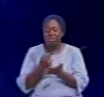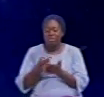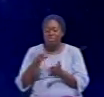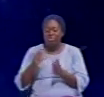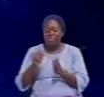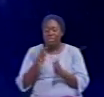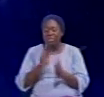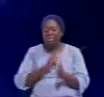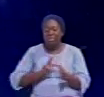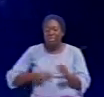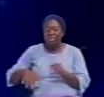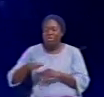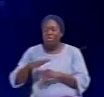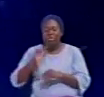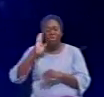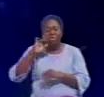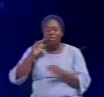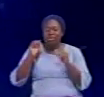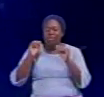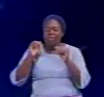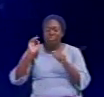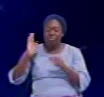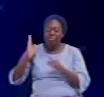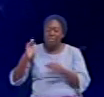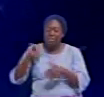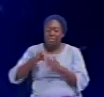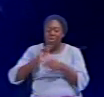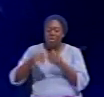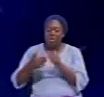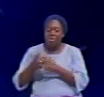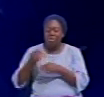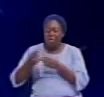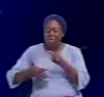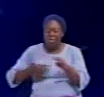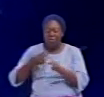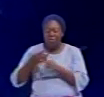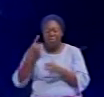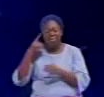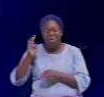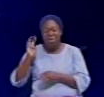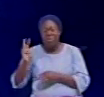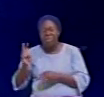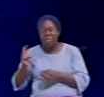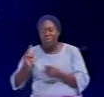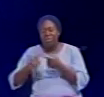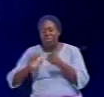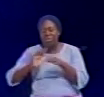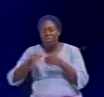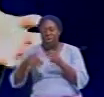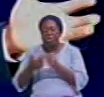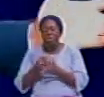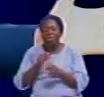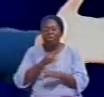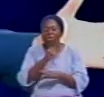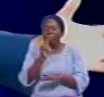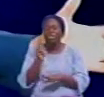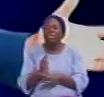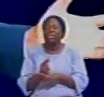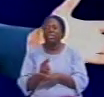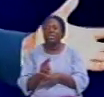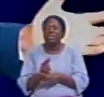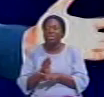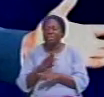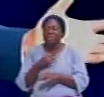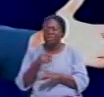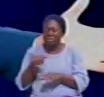kingdom shall be preached in all the world for a witness unto all nations." And already we